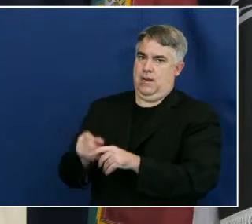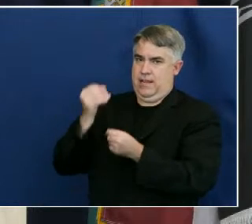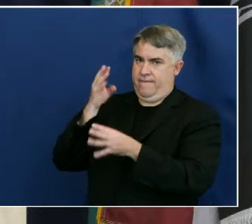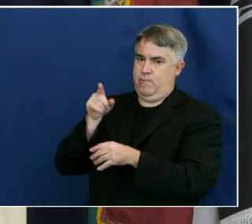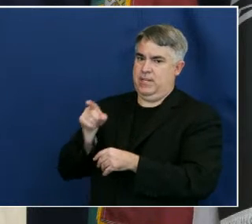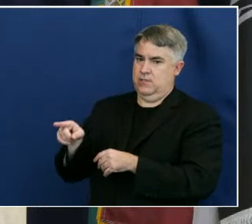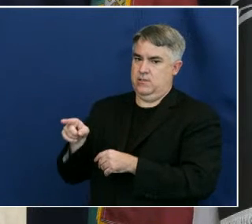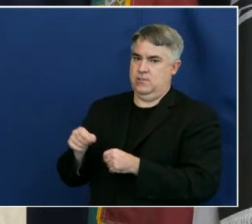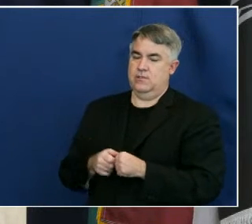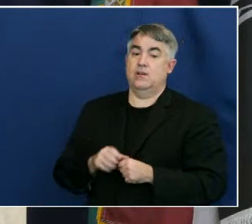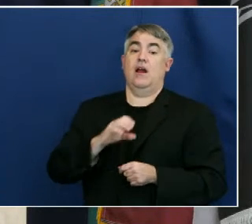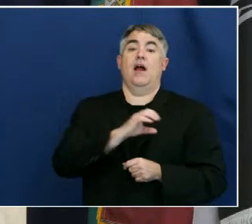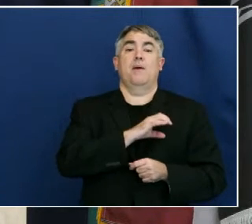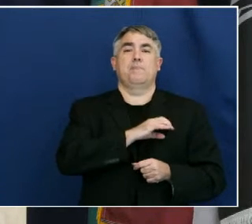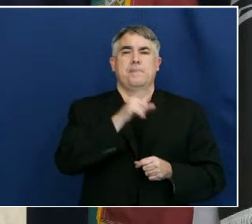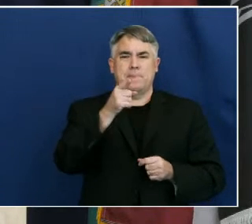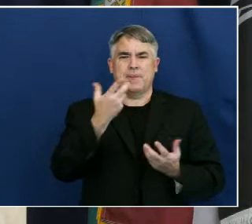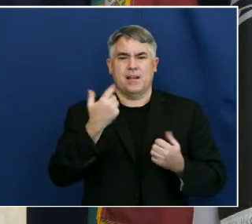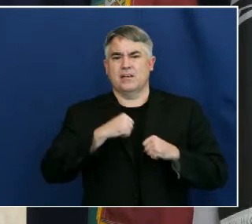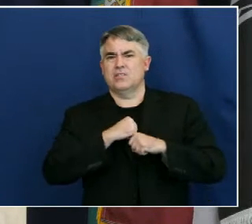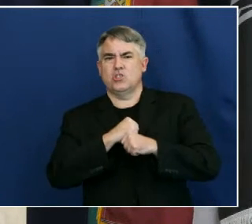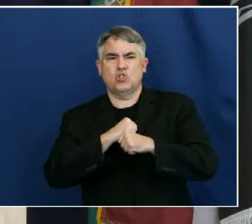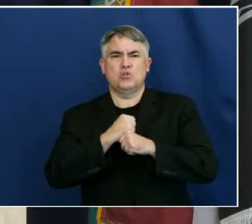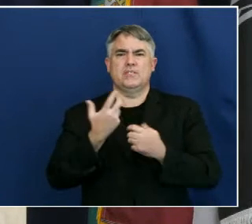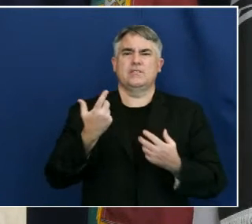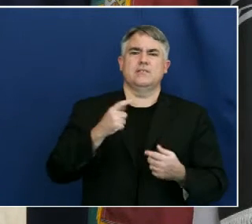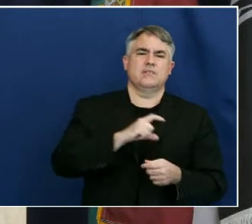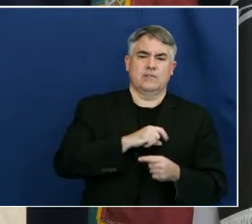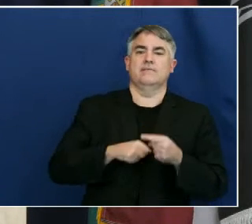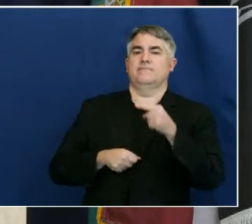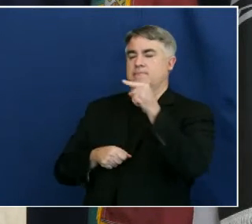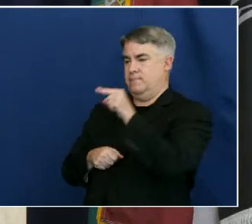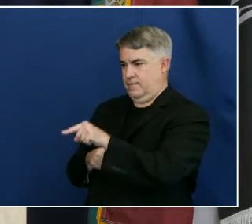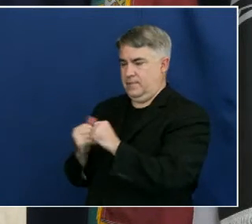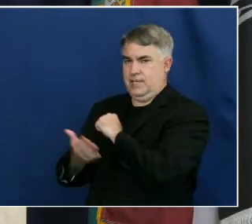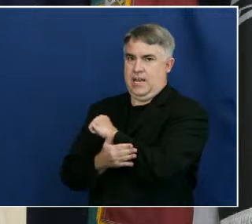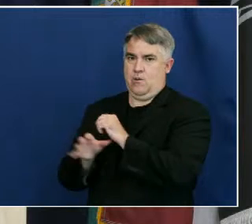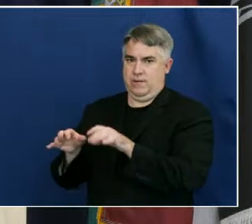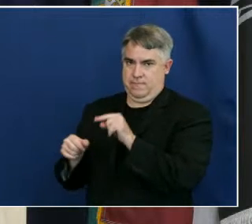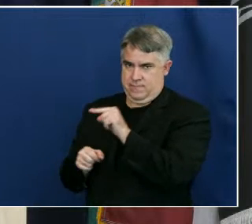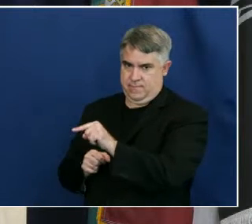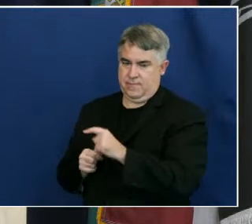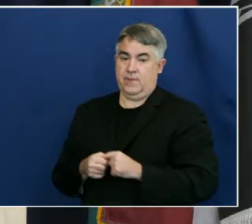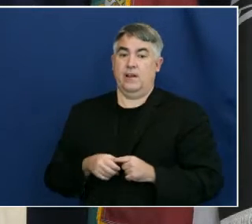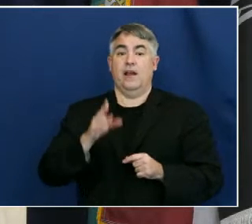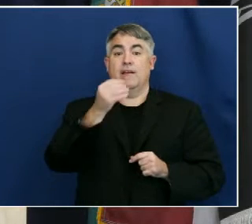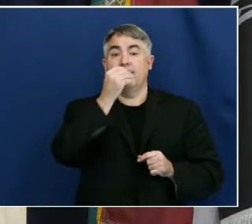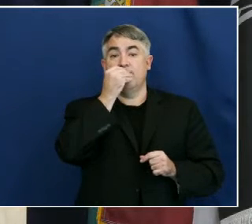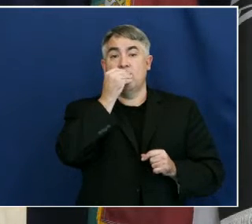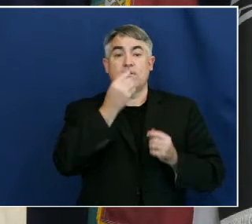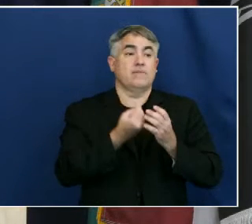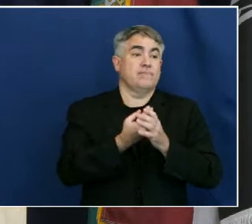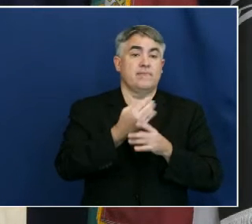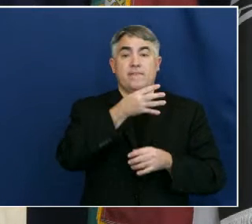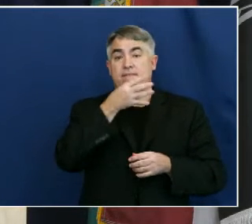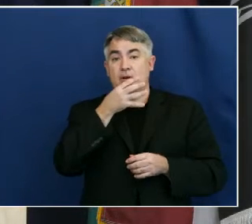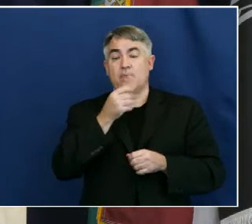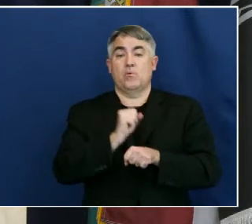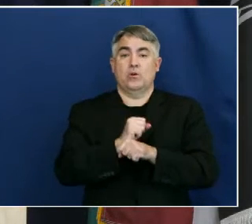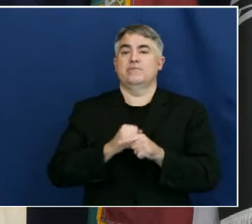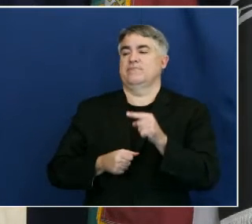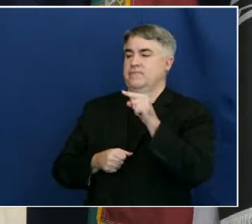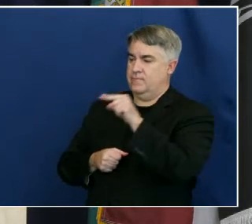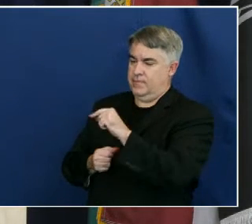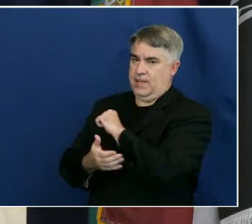county website and sign up with appointments starting Saturday. And food and ag, you also can go to the county website and sign up. Our